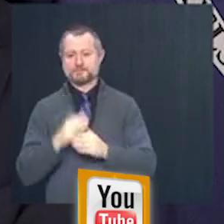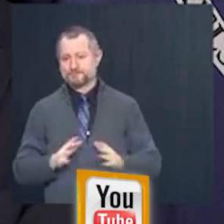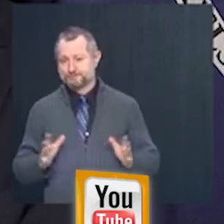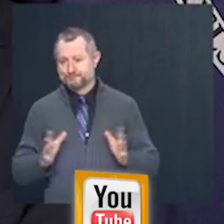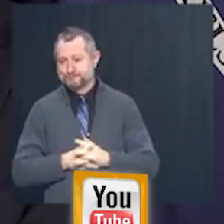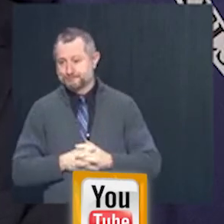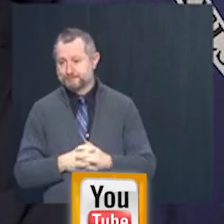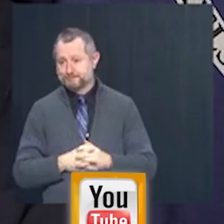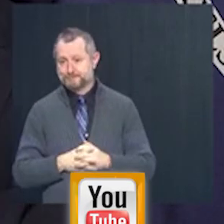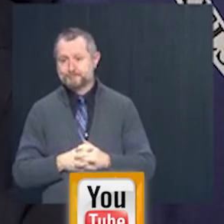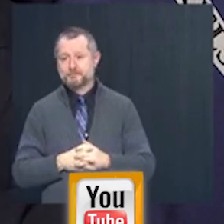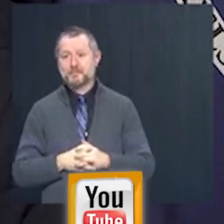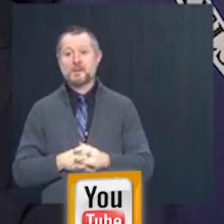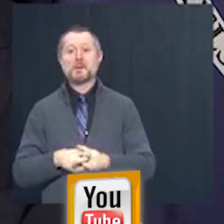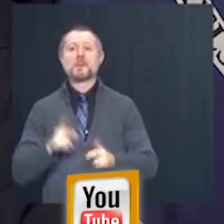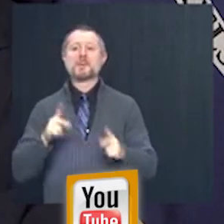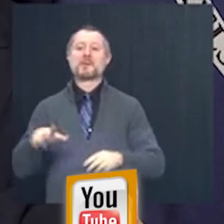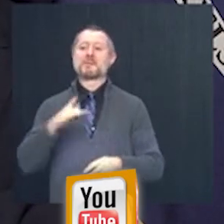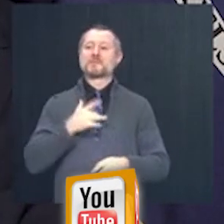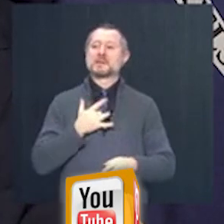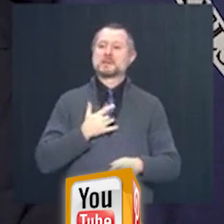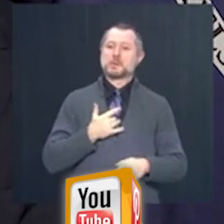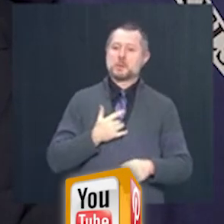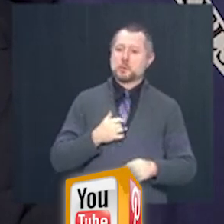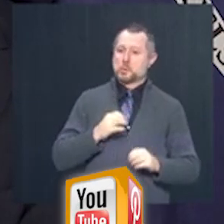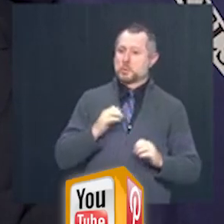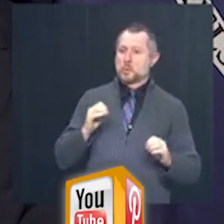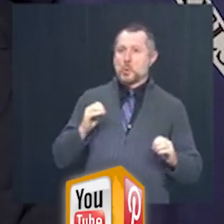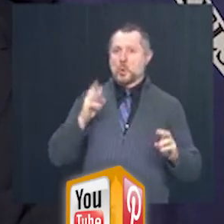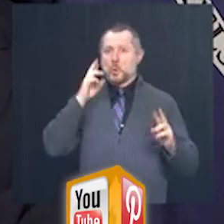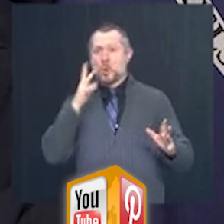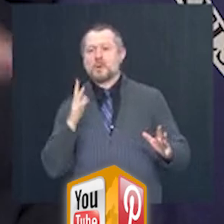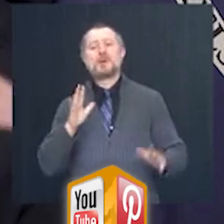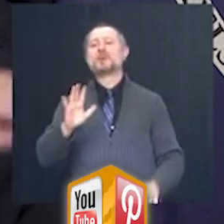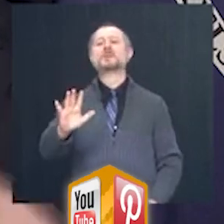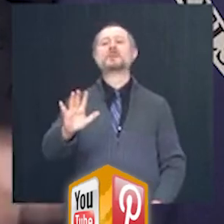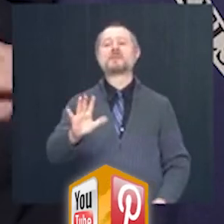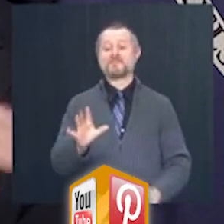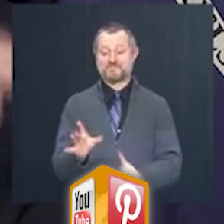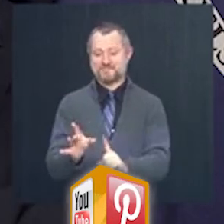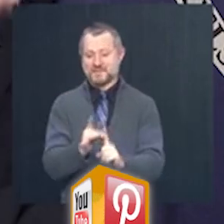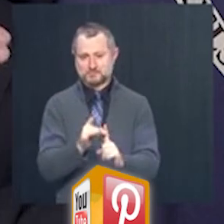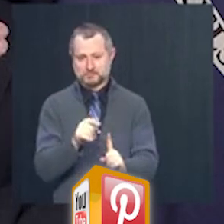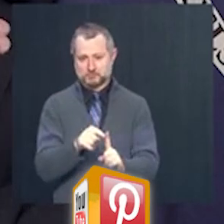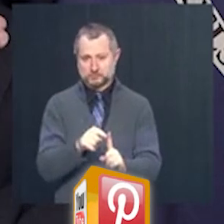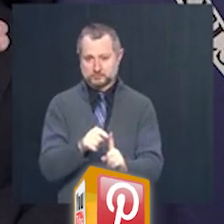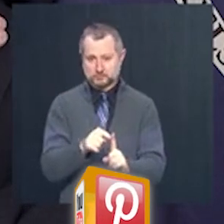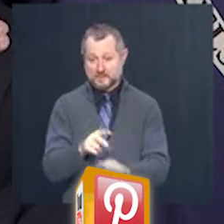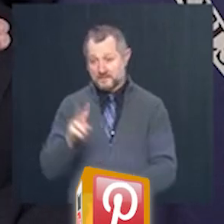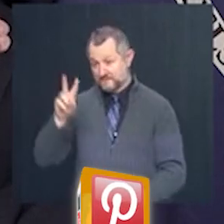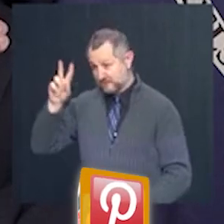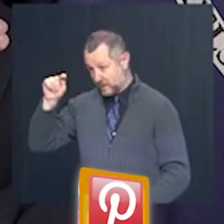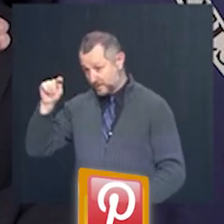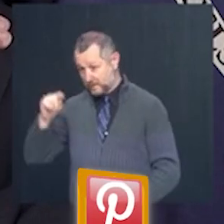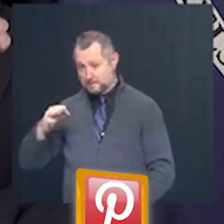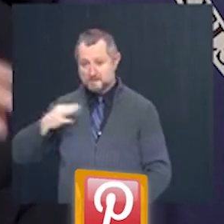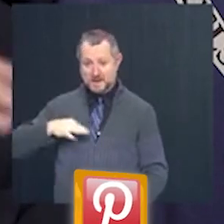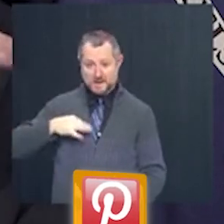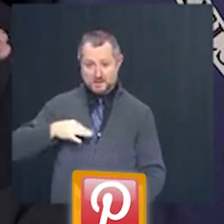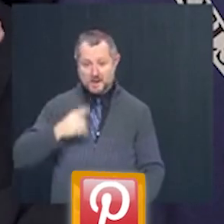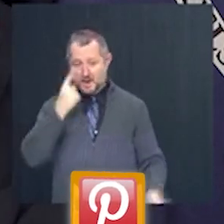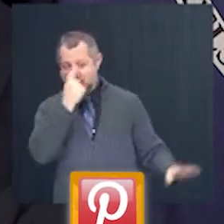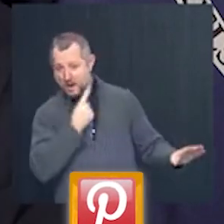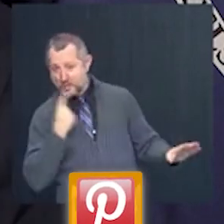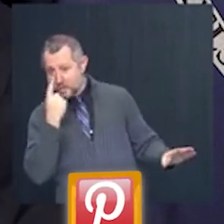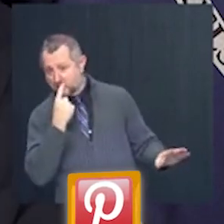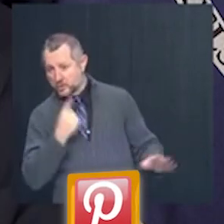any hope? Look at our infection rate. Vermont, Maine, Hawaii, New York.